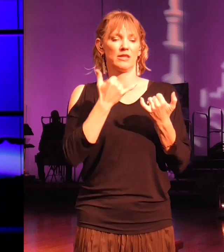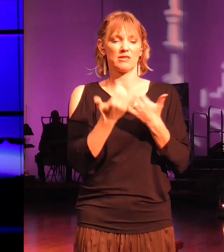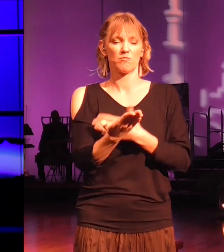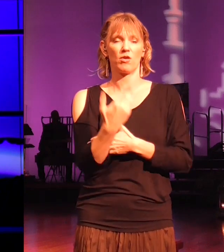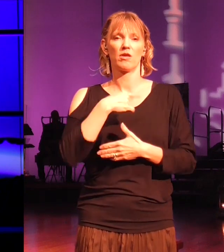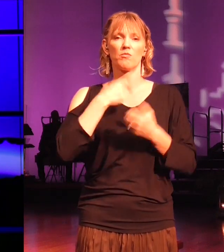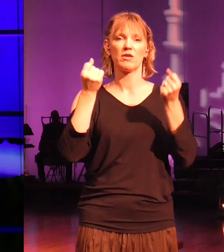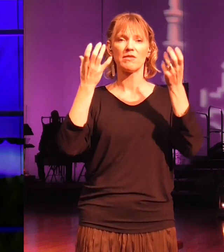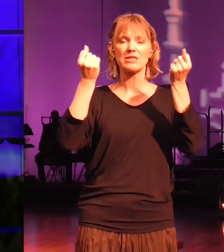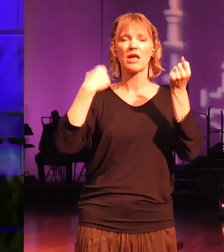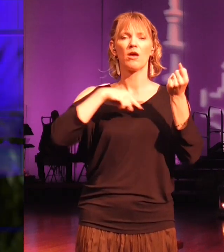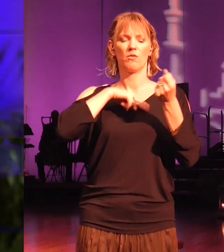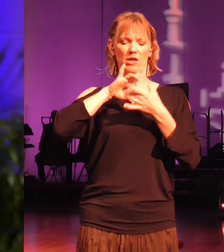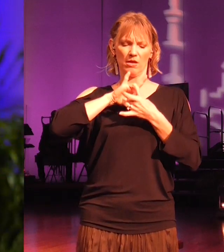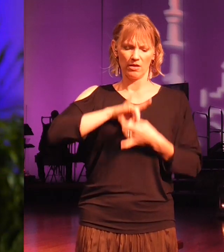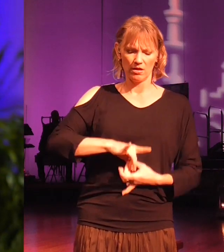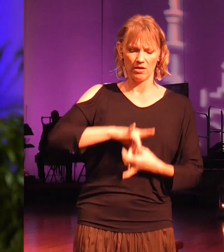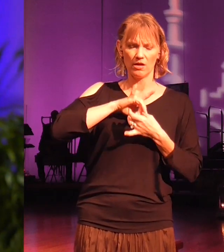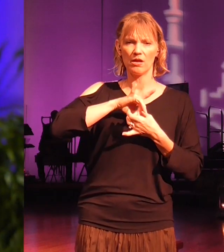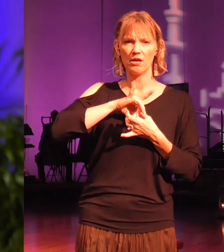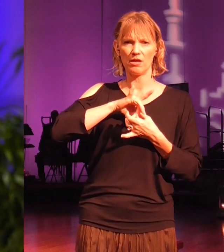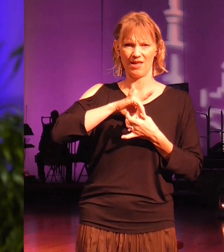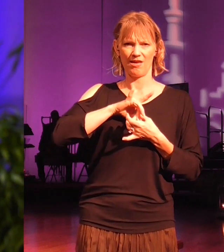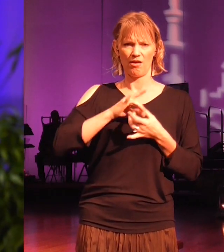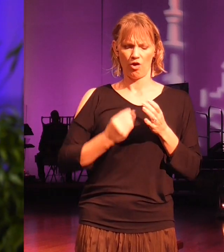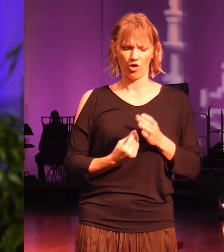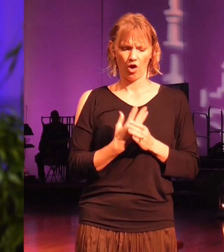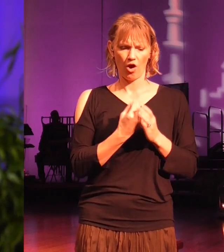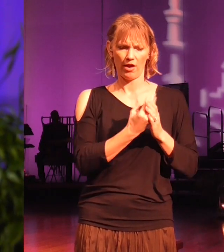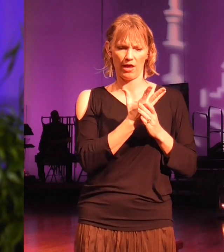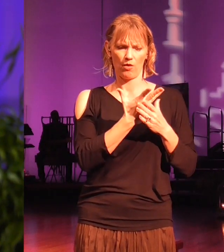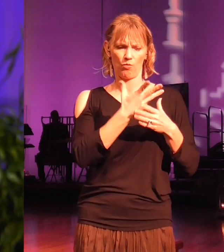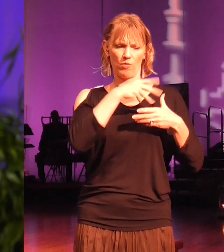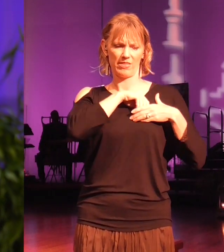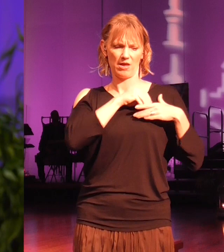in to that inner garden within our hearts